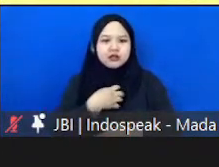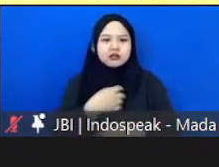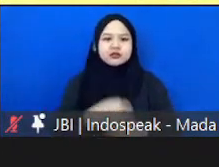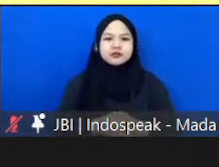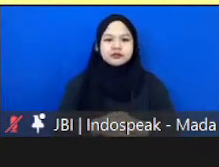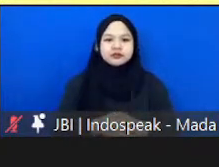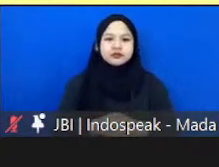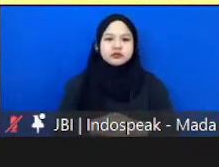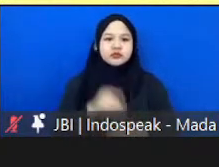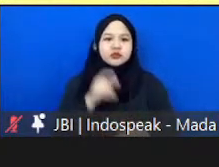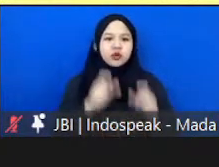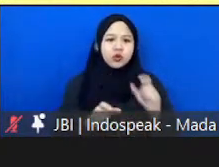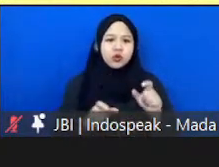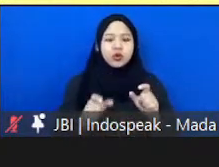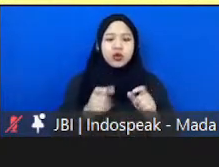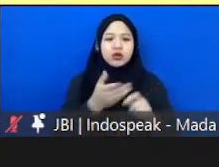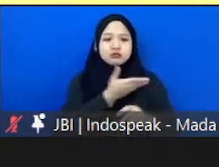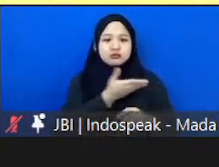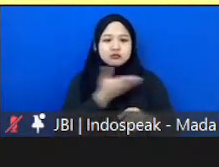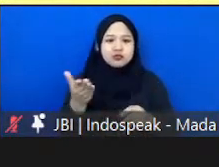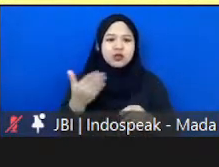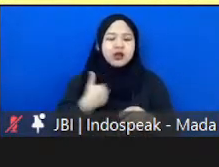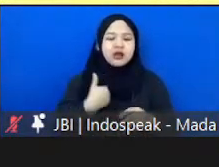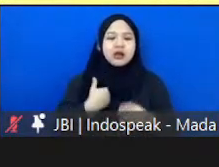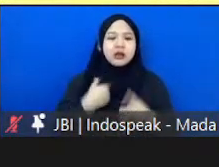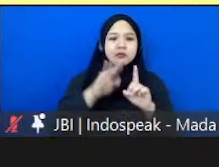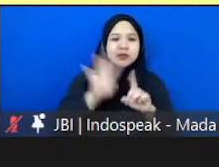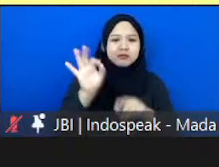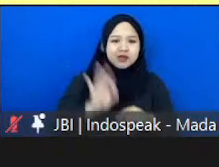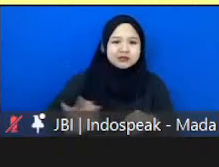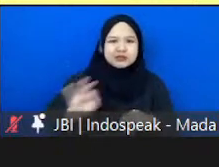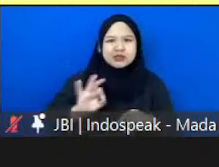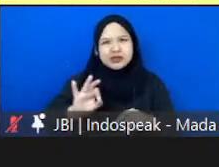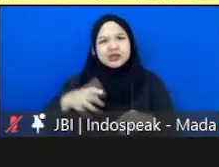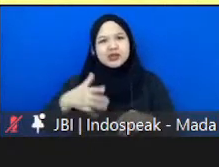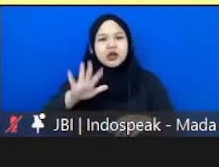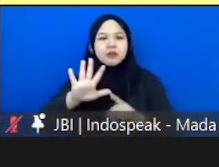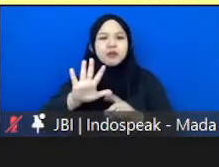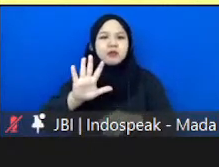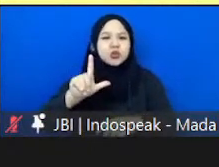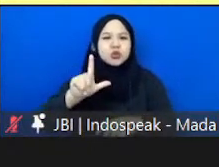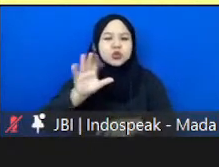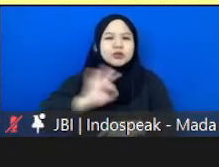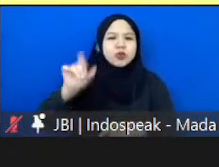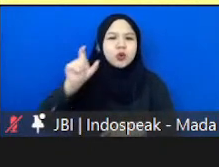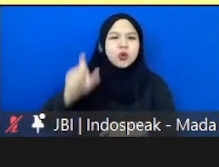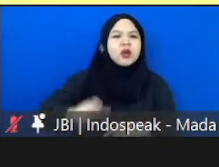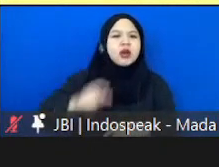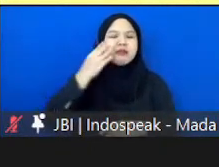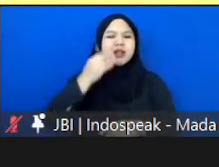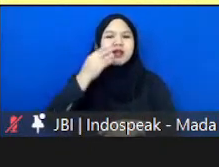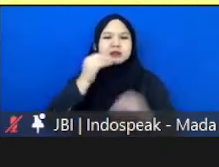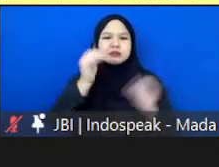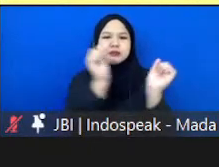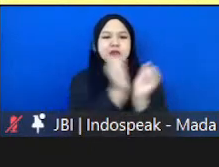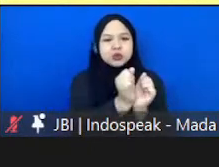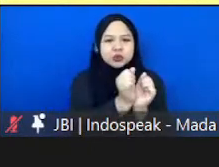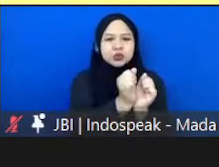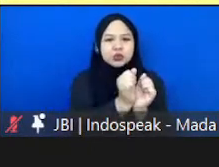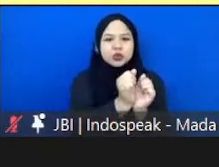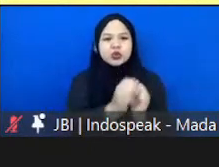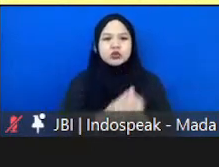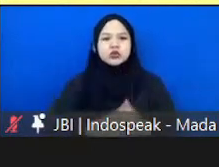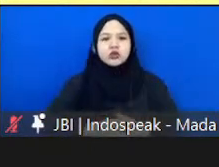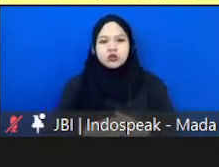experienced pasung in their lifetime in one form or another. And free pasung then became a social movement over time, understanding